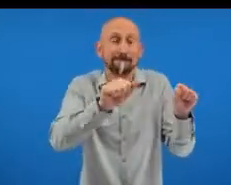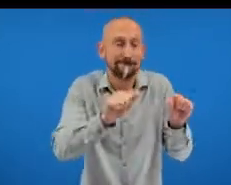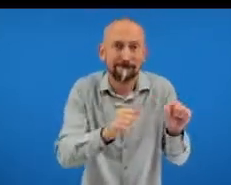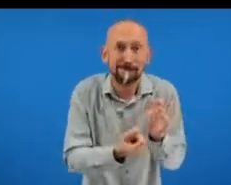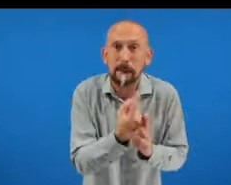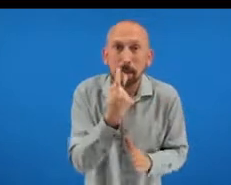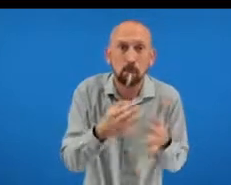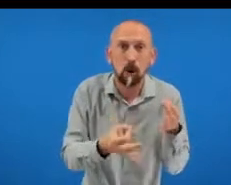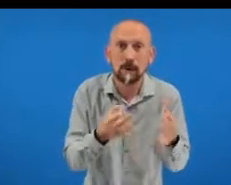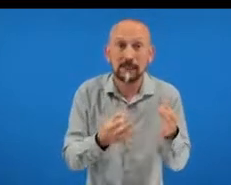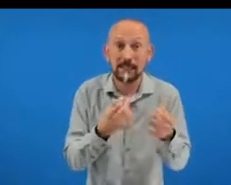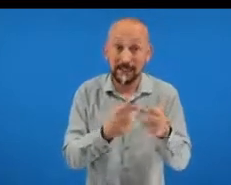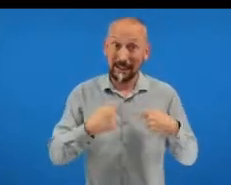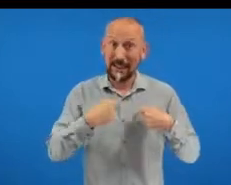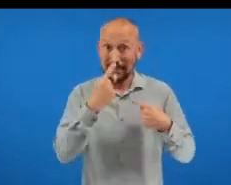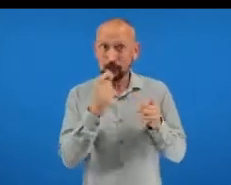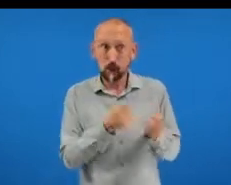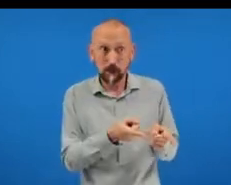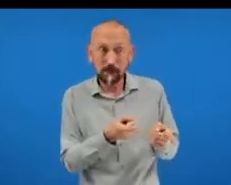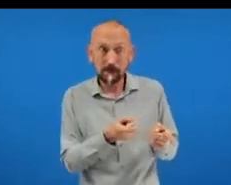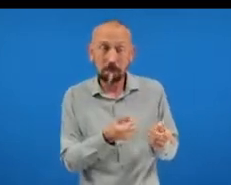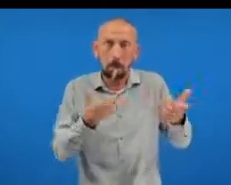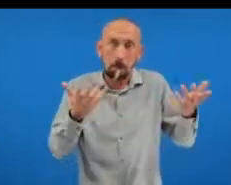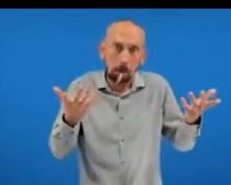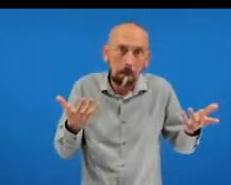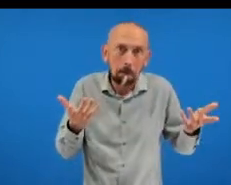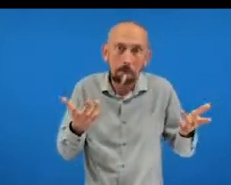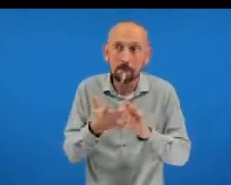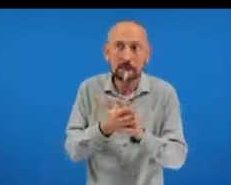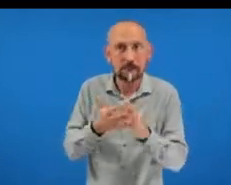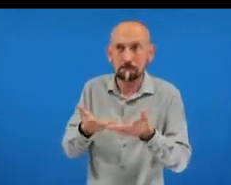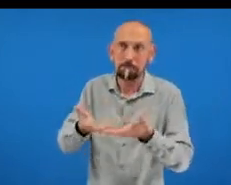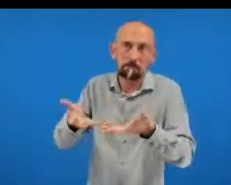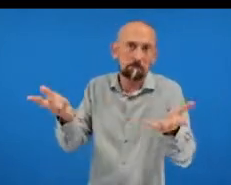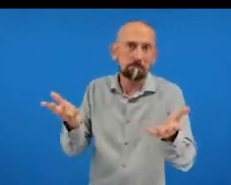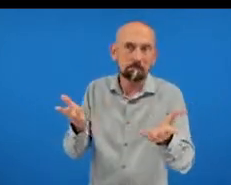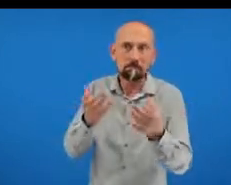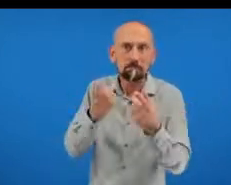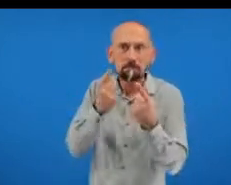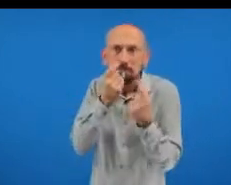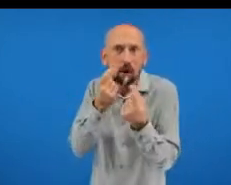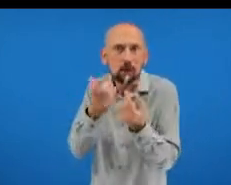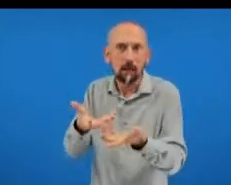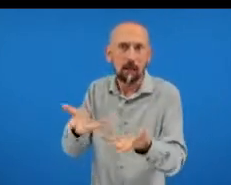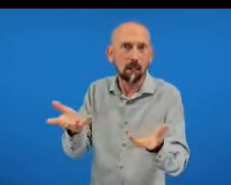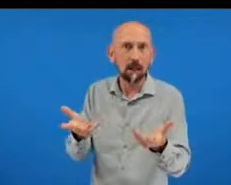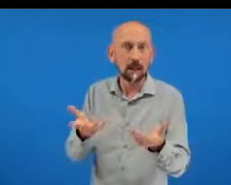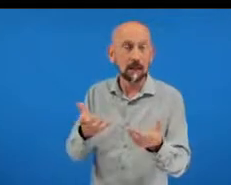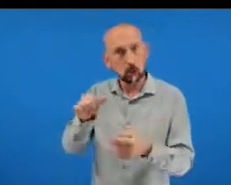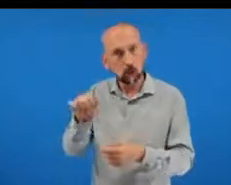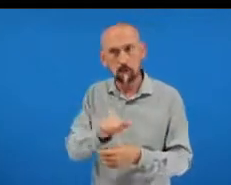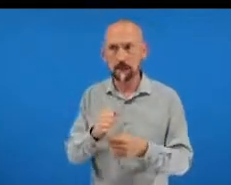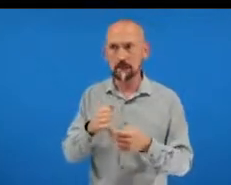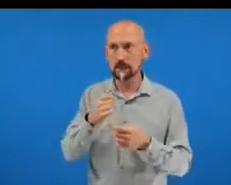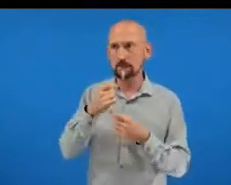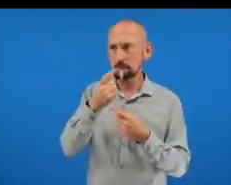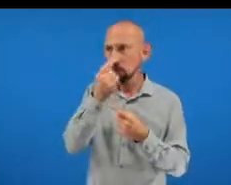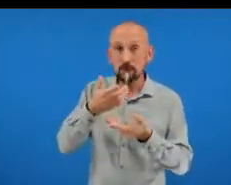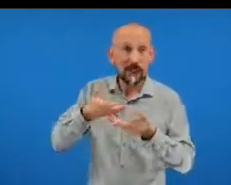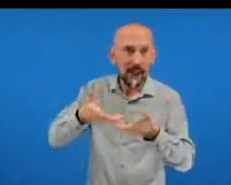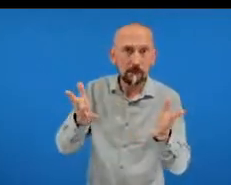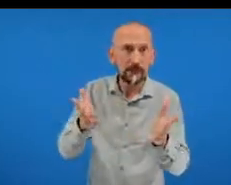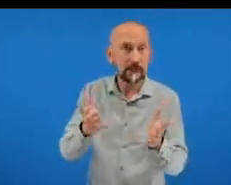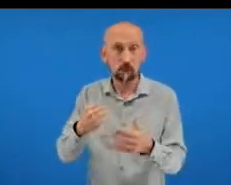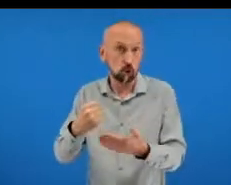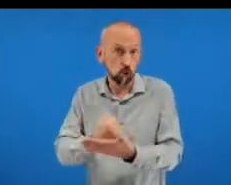and can become a member of Parliament, then it's certainly a path that will be and should be open to others who